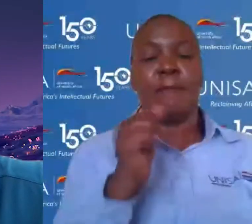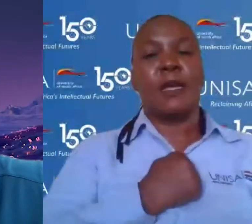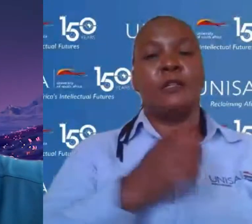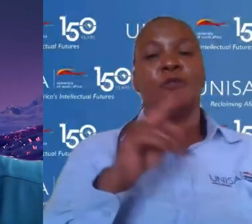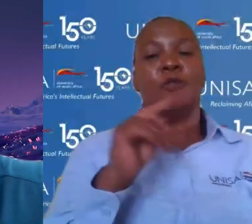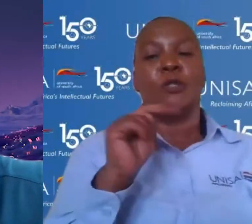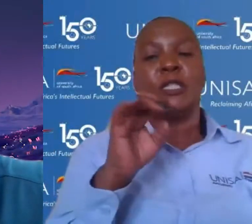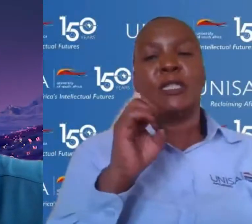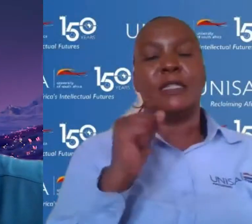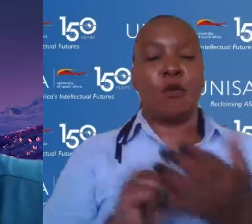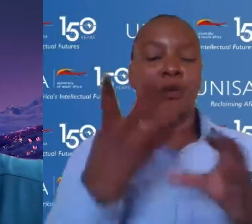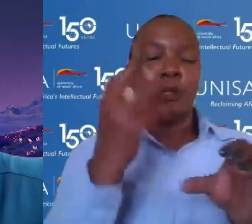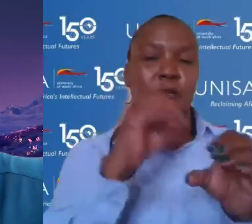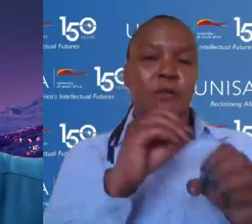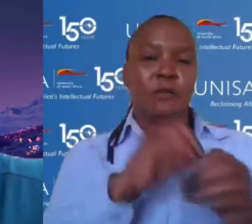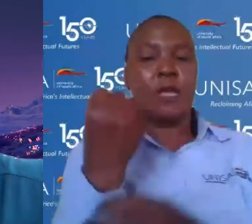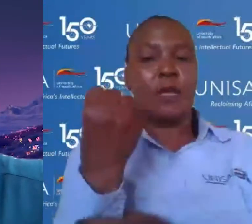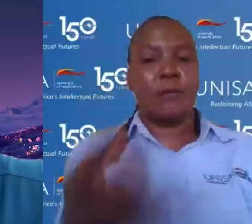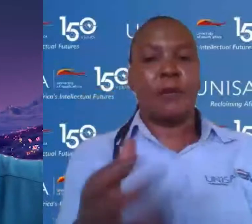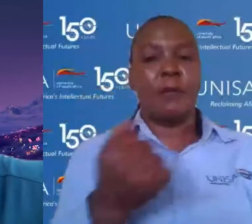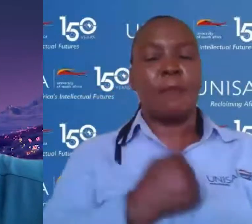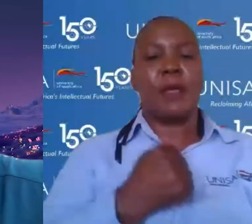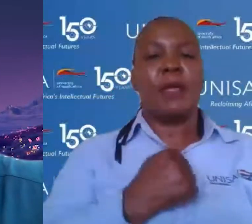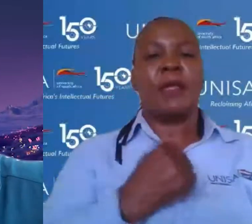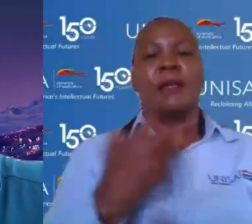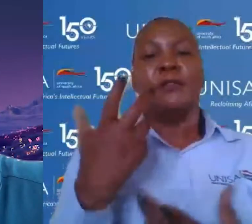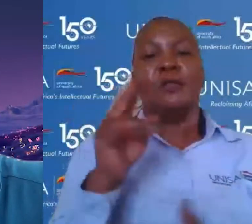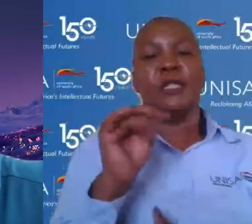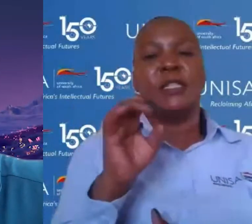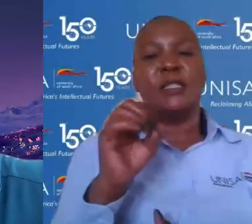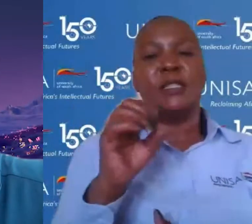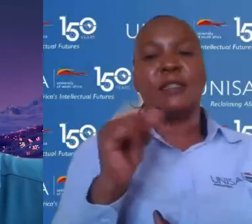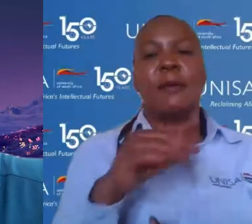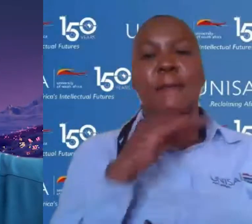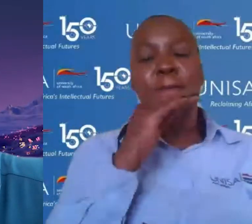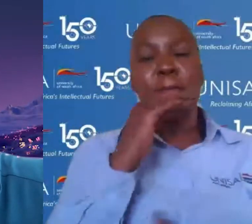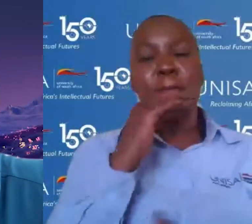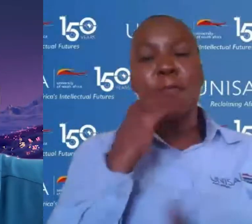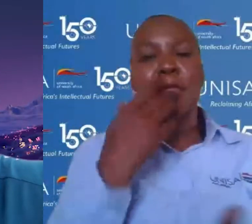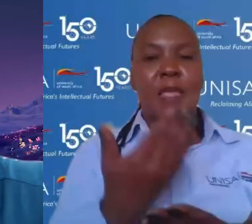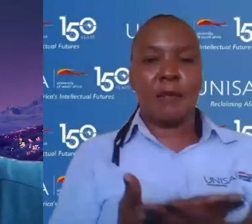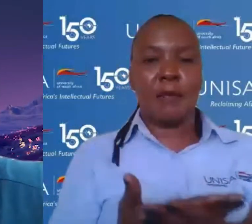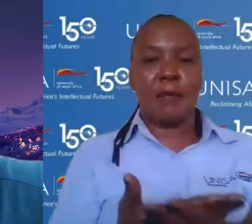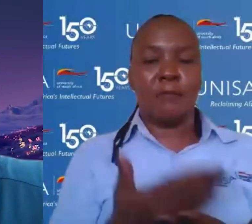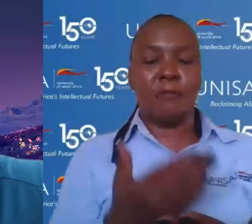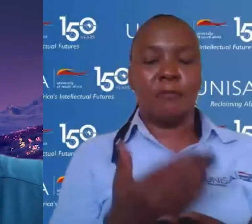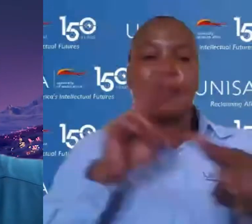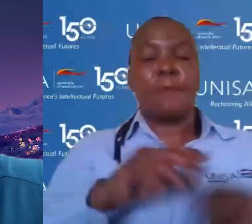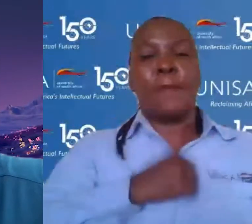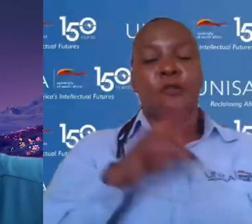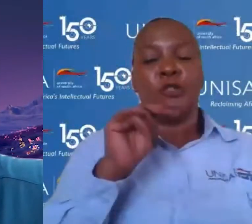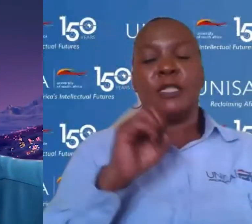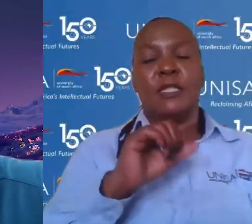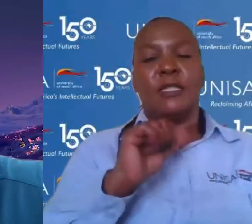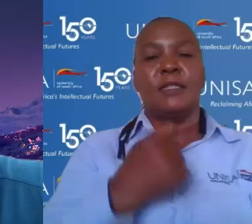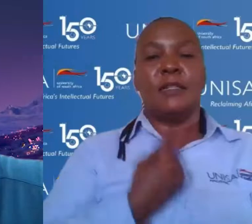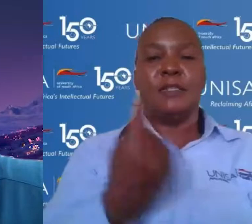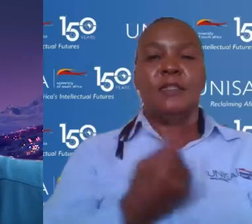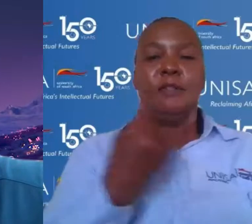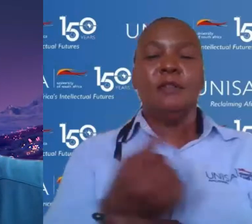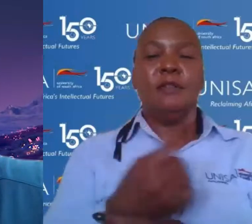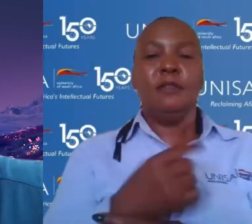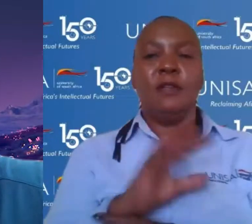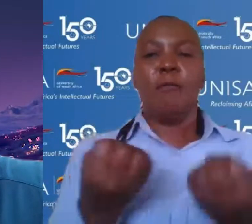you are able to claim your My UNISA logins, you will then be able to check on My UNISA itself how much you have paid and how